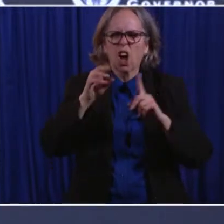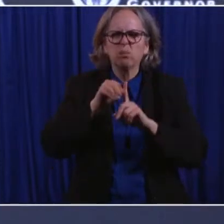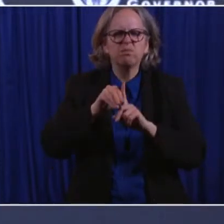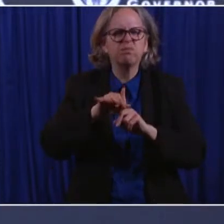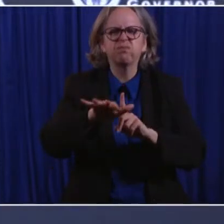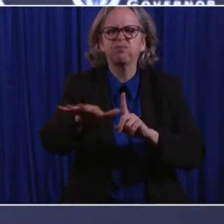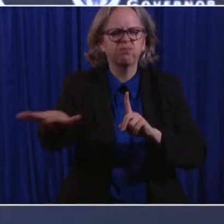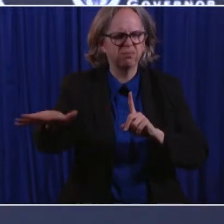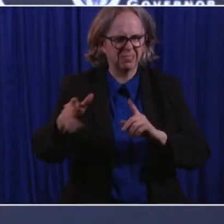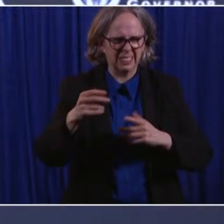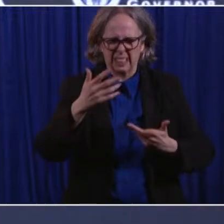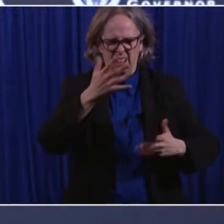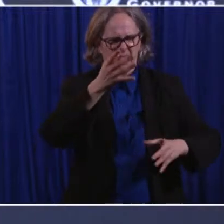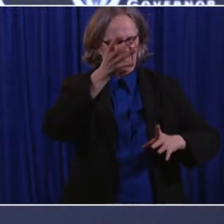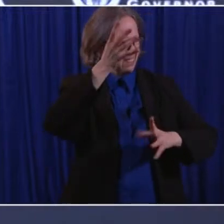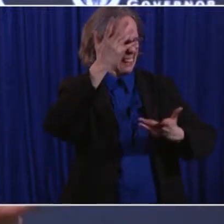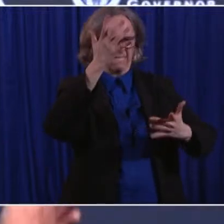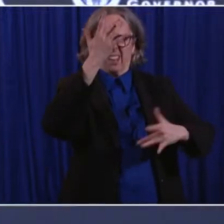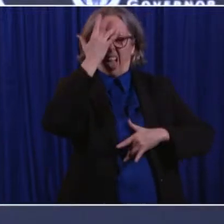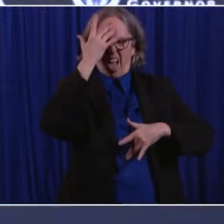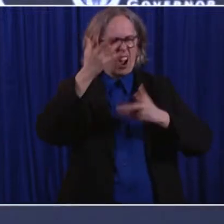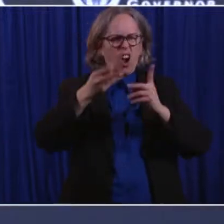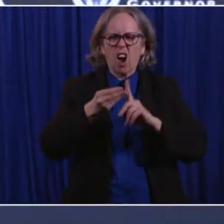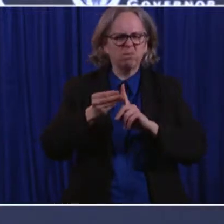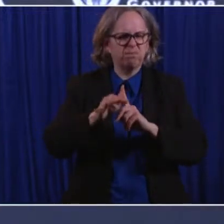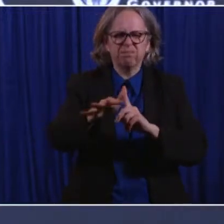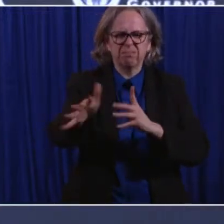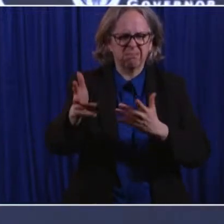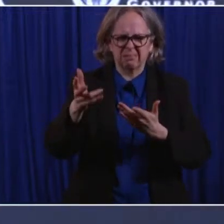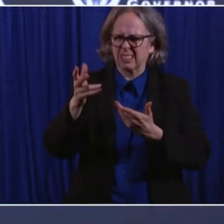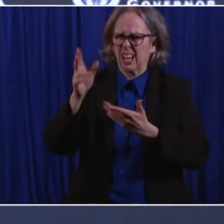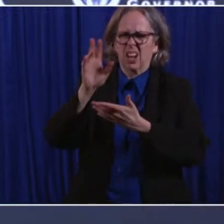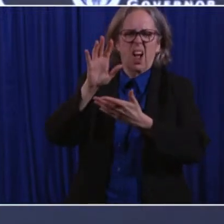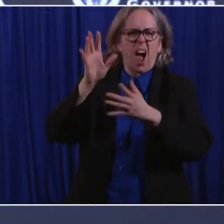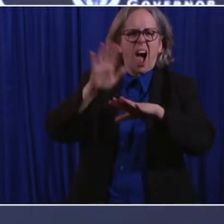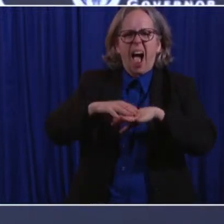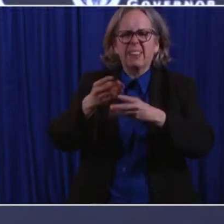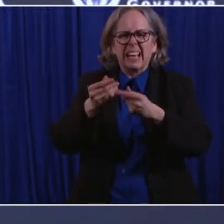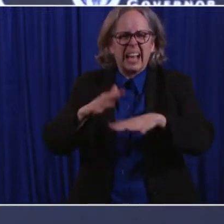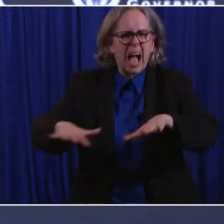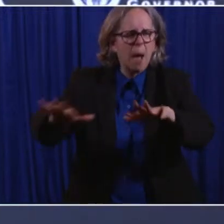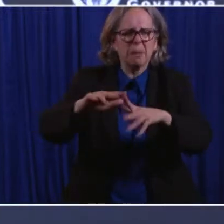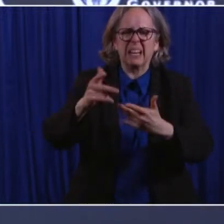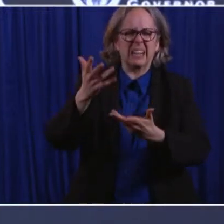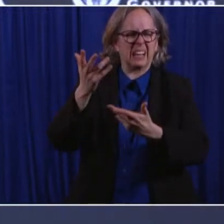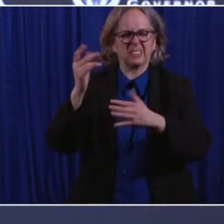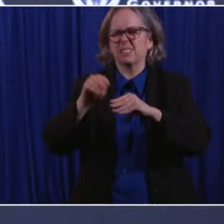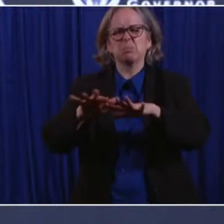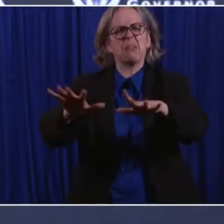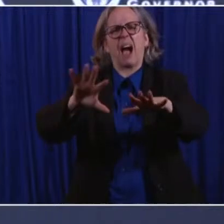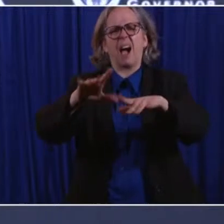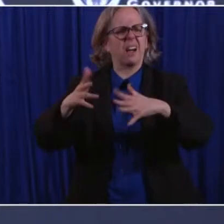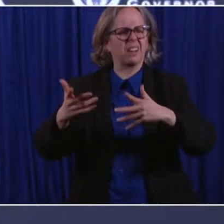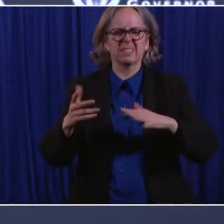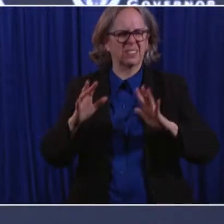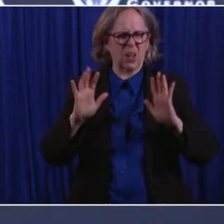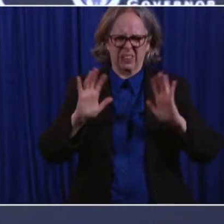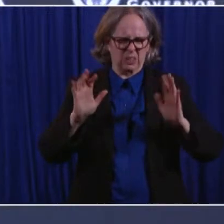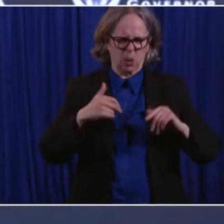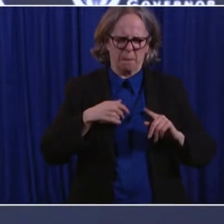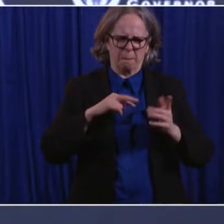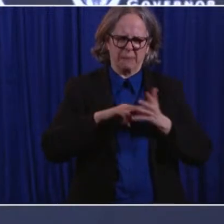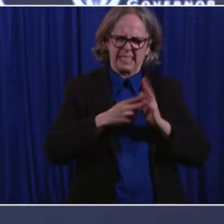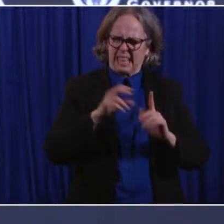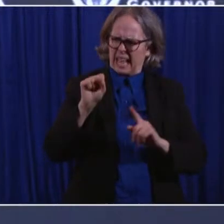the Miami University campus. They could have spread it throughout Butler County. And what this bill does is it says that unless